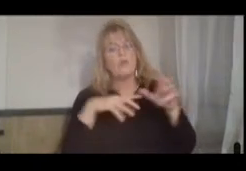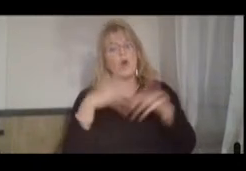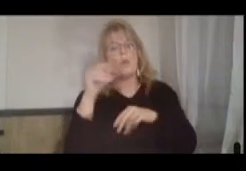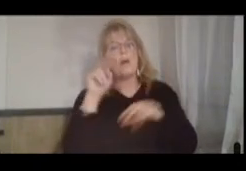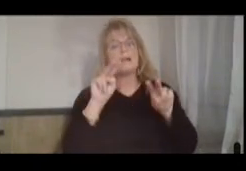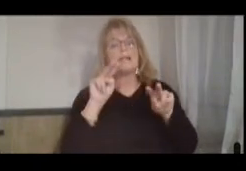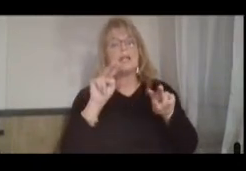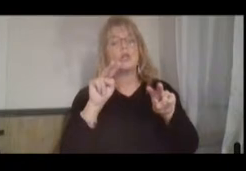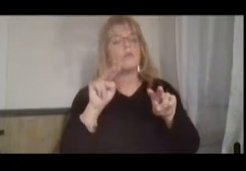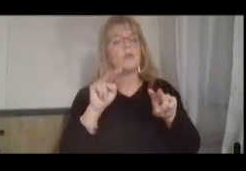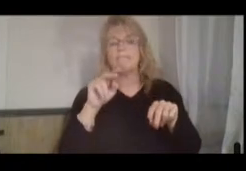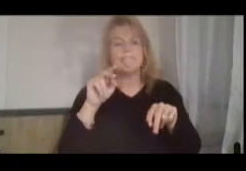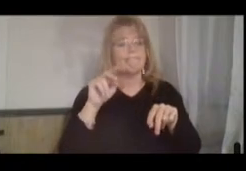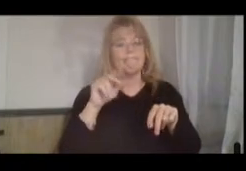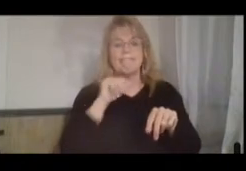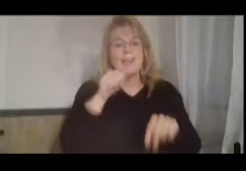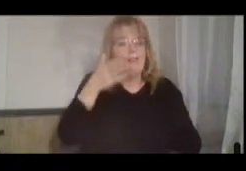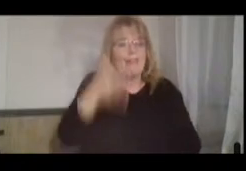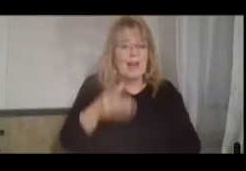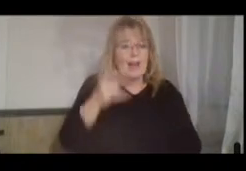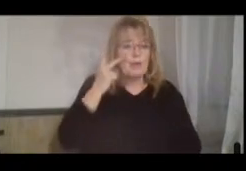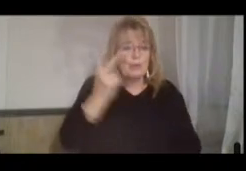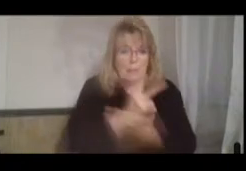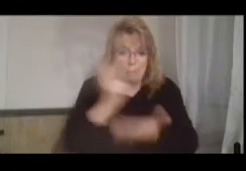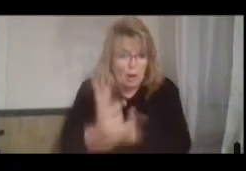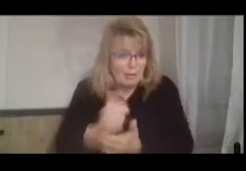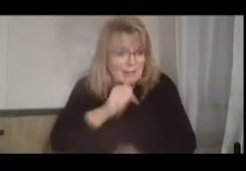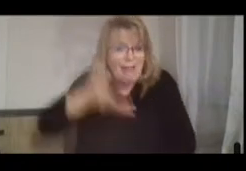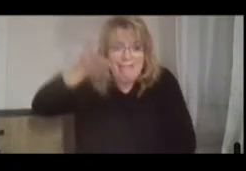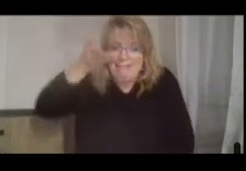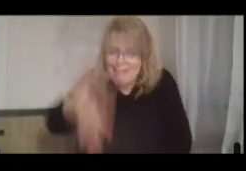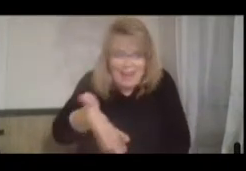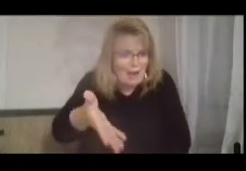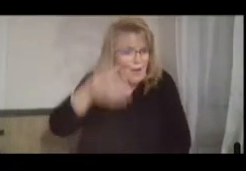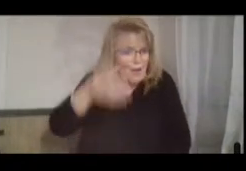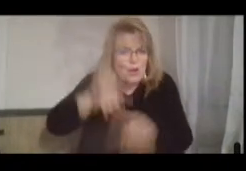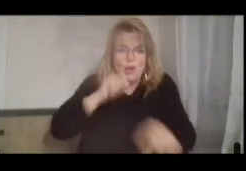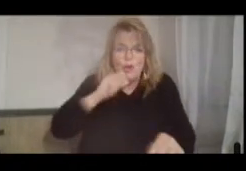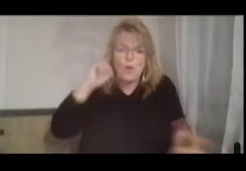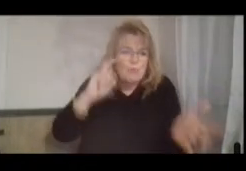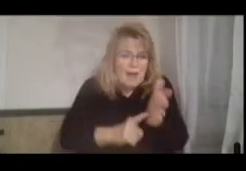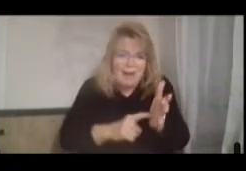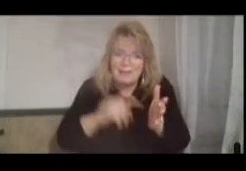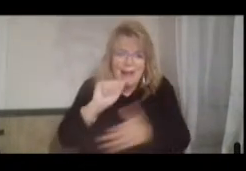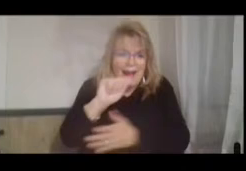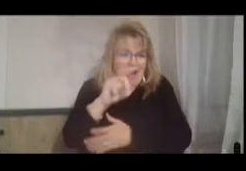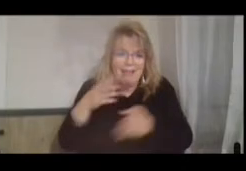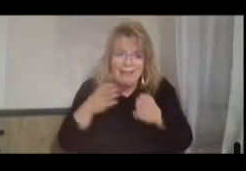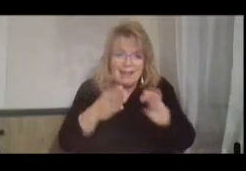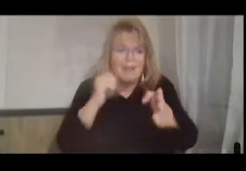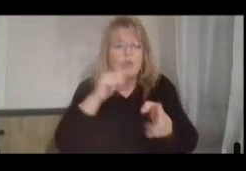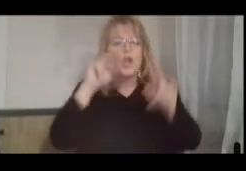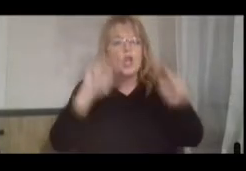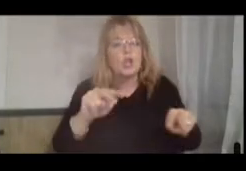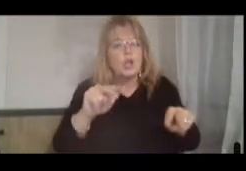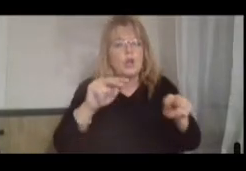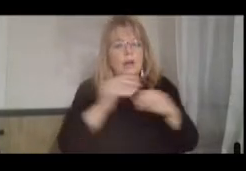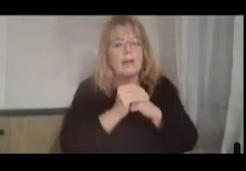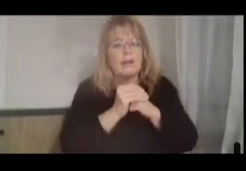not find it. You'll see a parking lot, you'll see all kinds of stuff, but you would not recognize an alley unless you looked at a plat and found it.